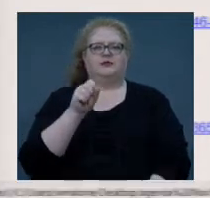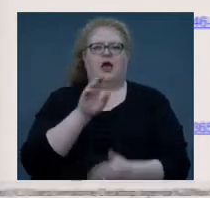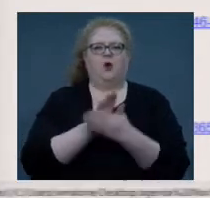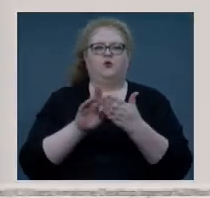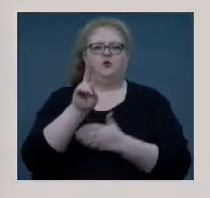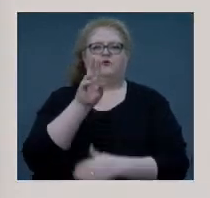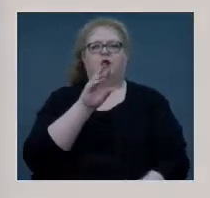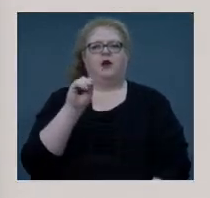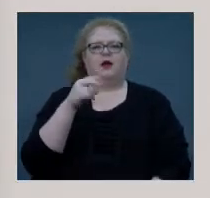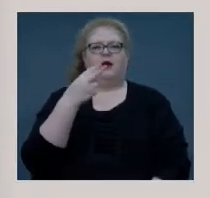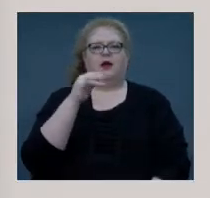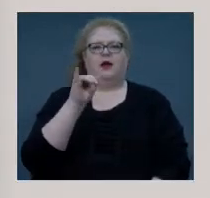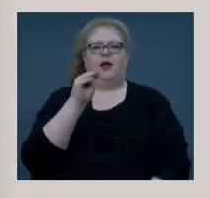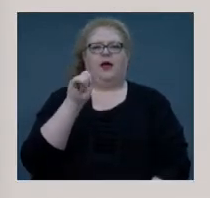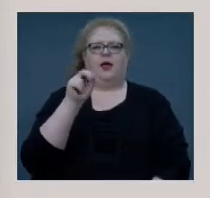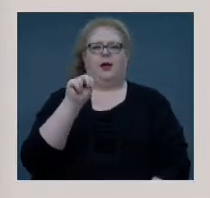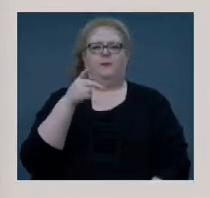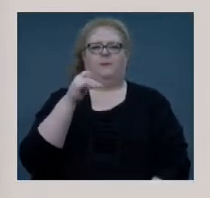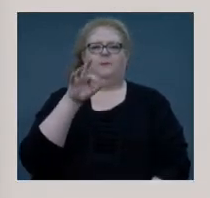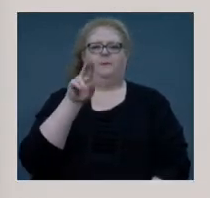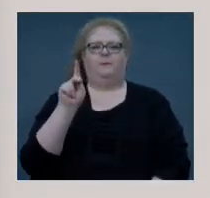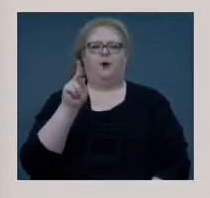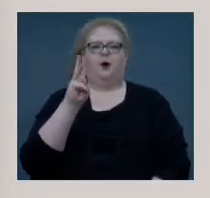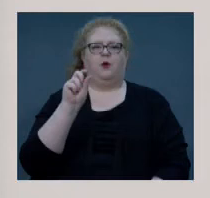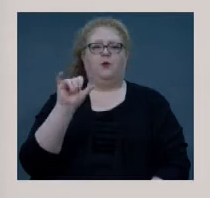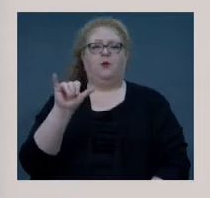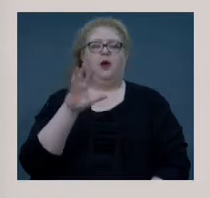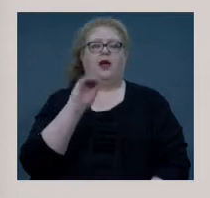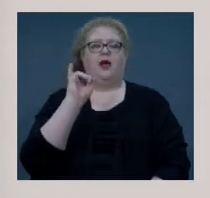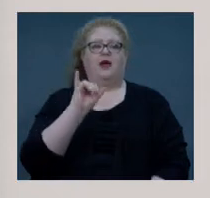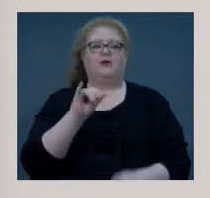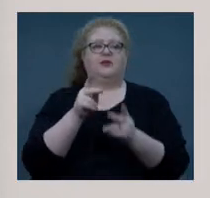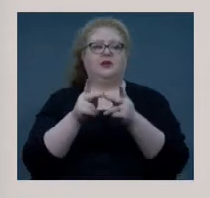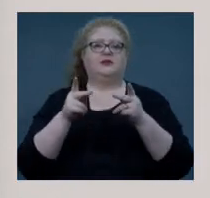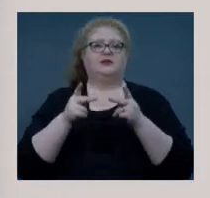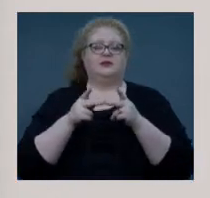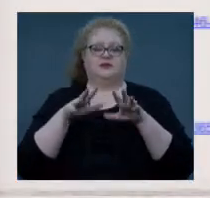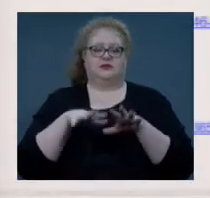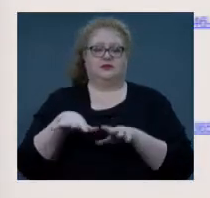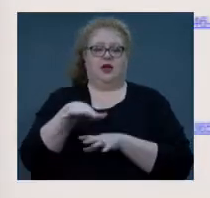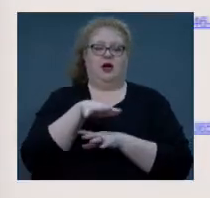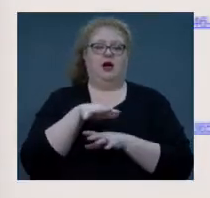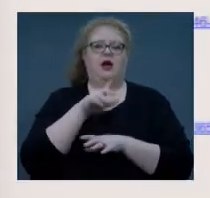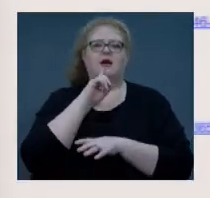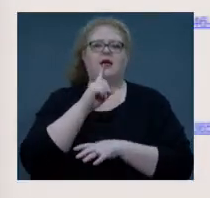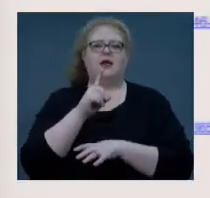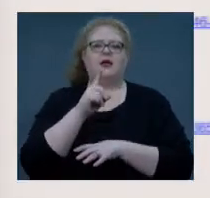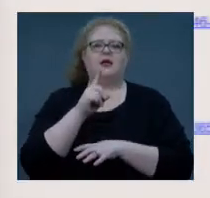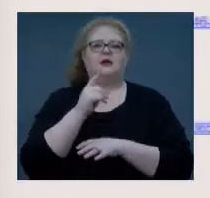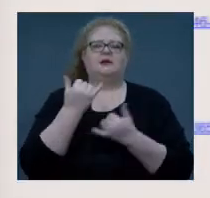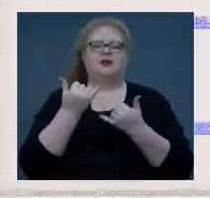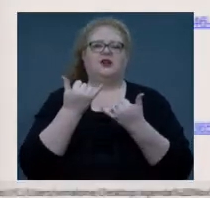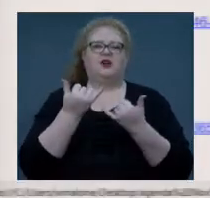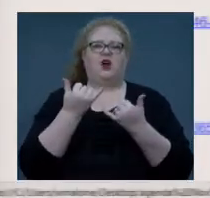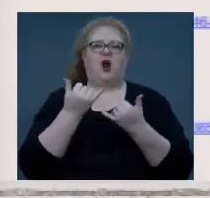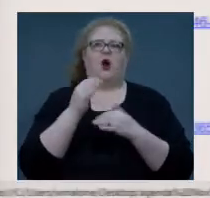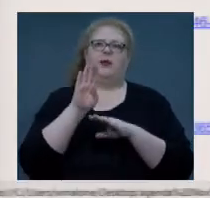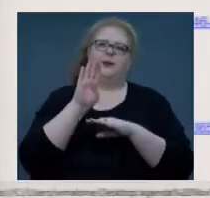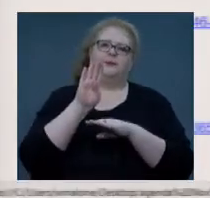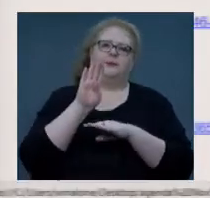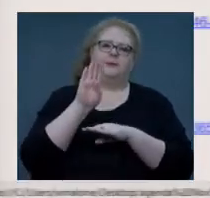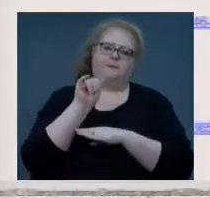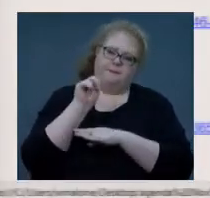and Heineman Park Way. Currently, this site is home to a bank